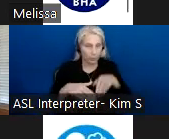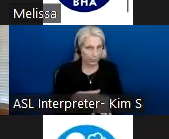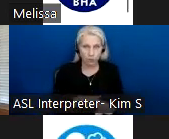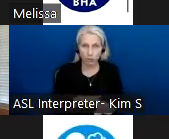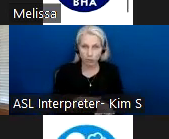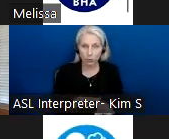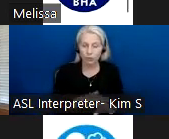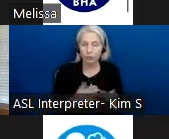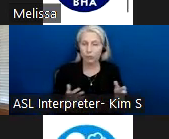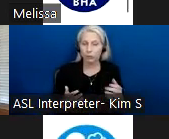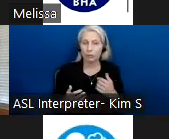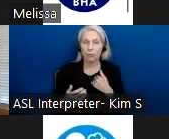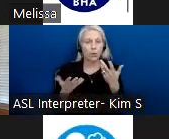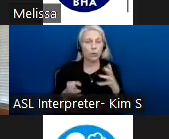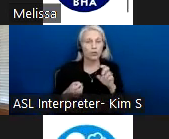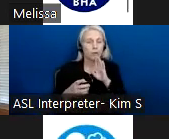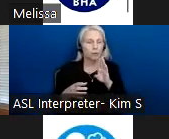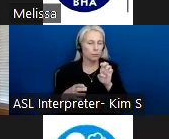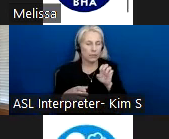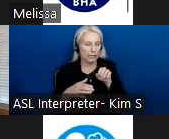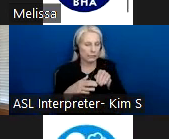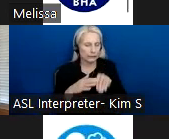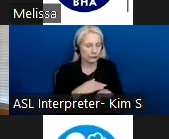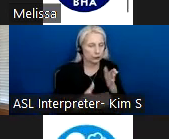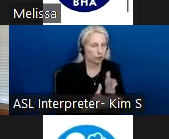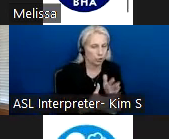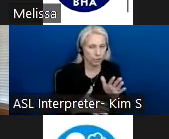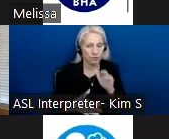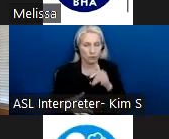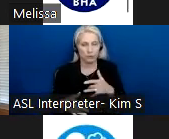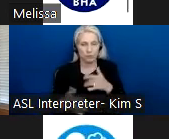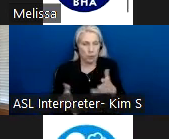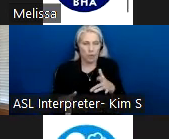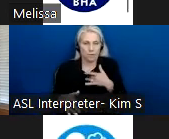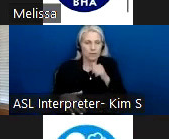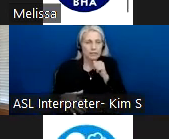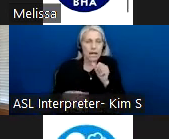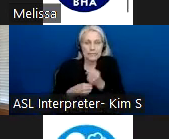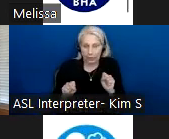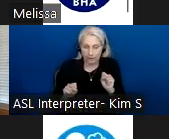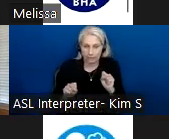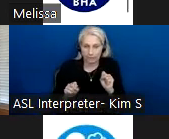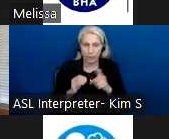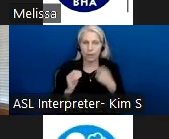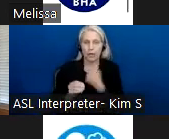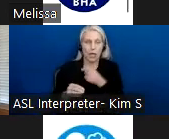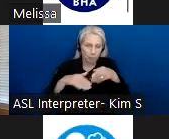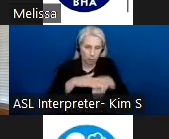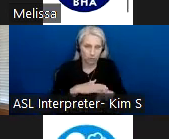We wouldn't want to be intrusive, and we wouldn't want people to feel unsafe about us entering their